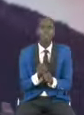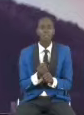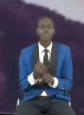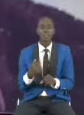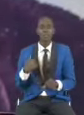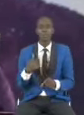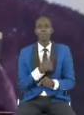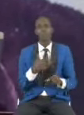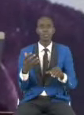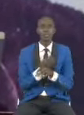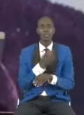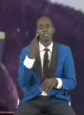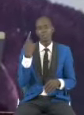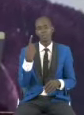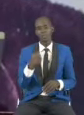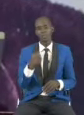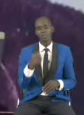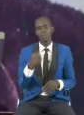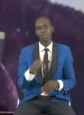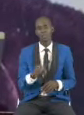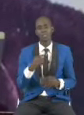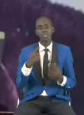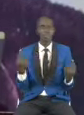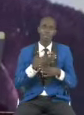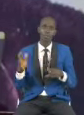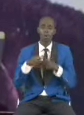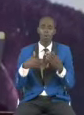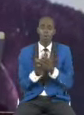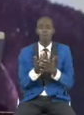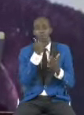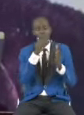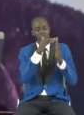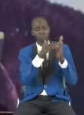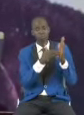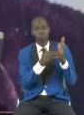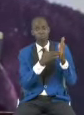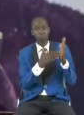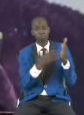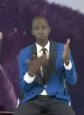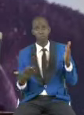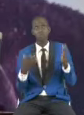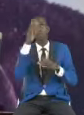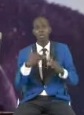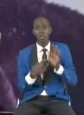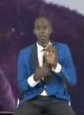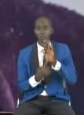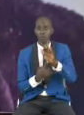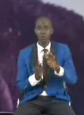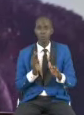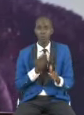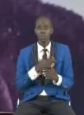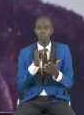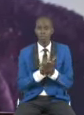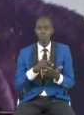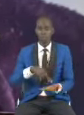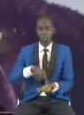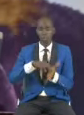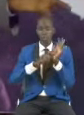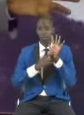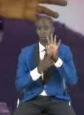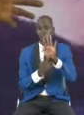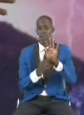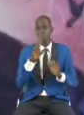away. All these things that the Lord has shown us, that leaven represents, we sweep them away. We